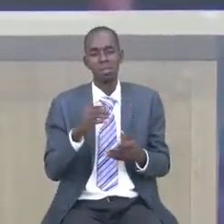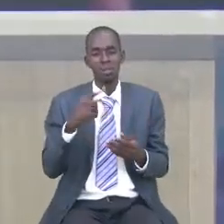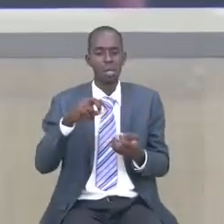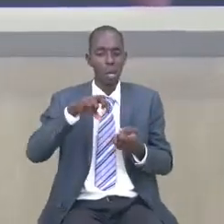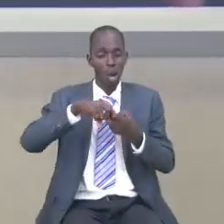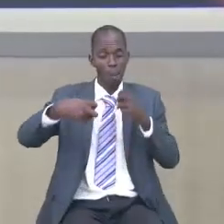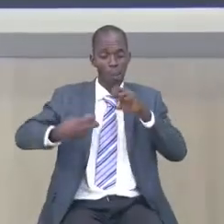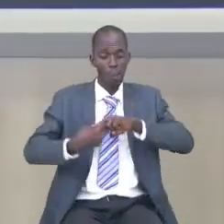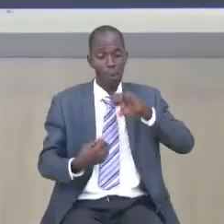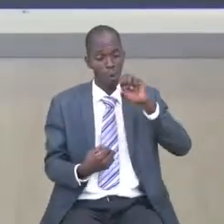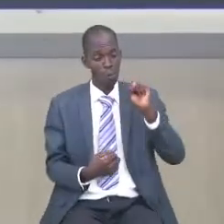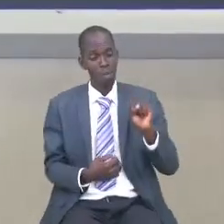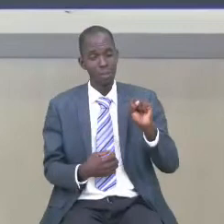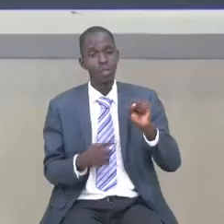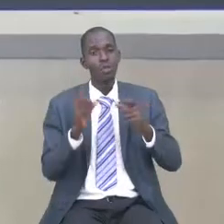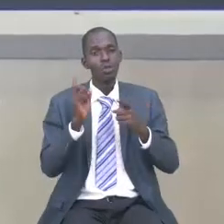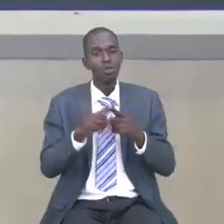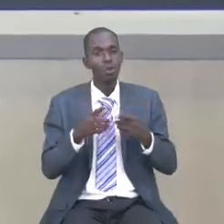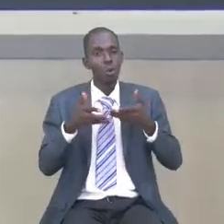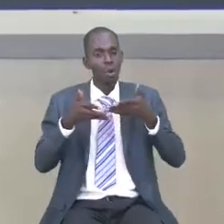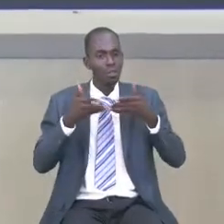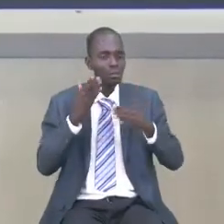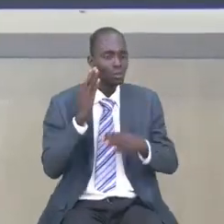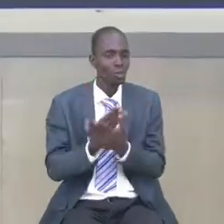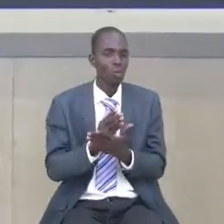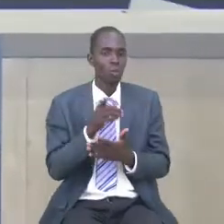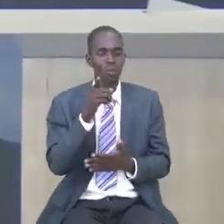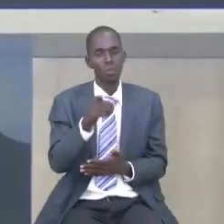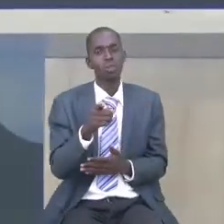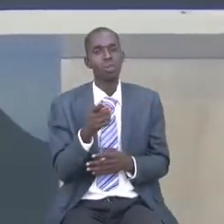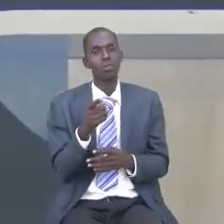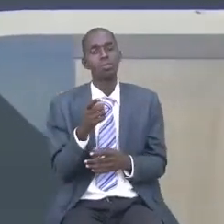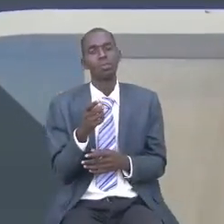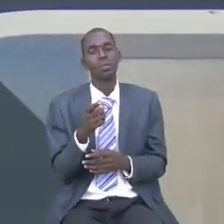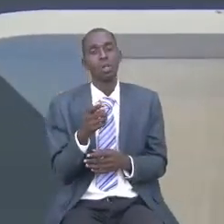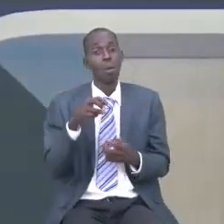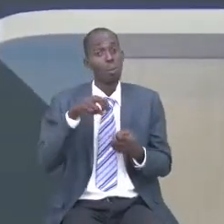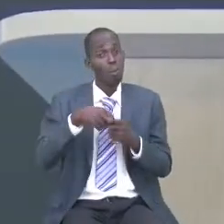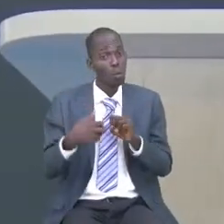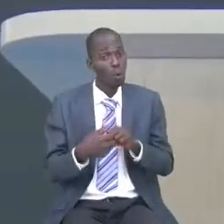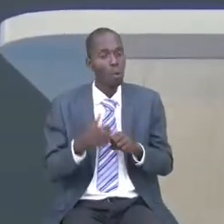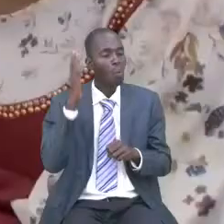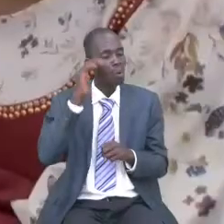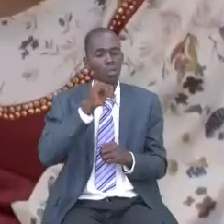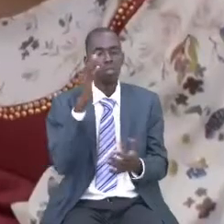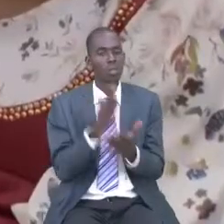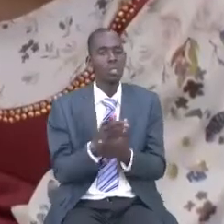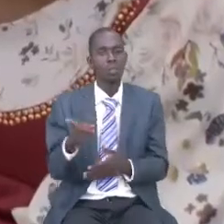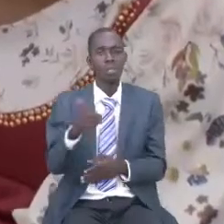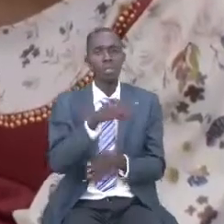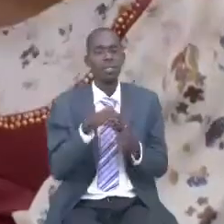to hinder him or to stop him. Problems will not stop you.